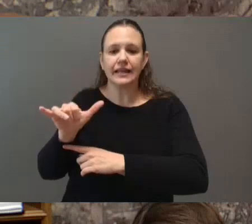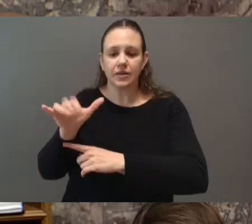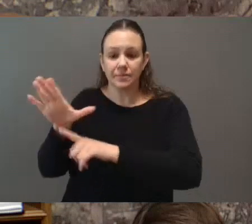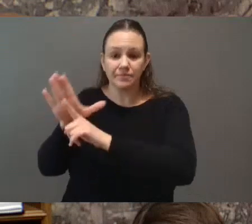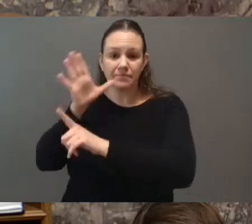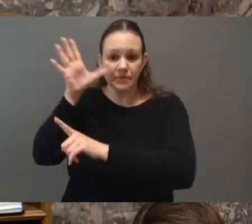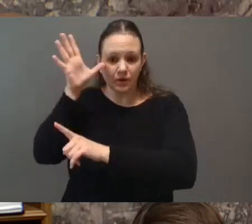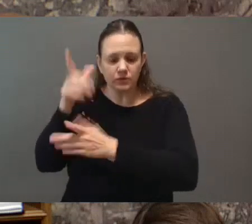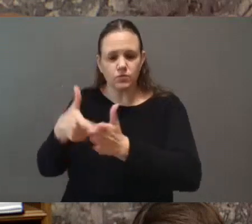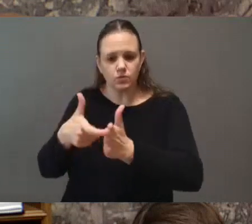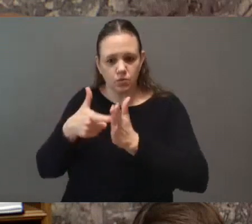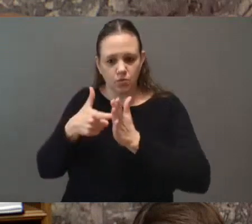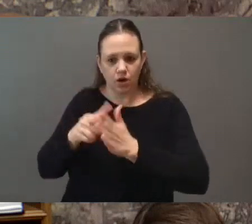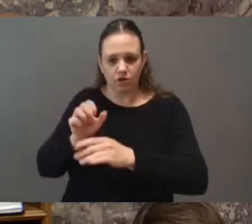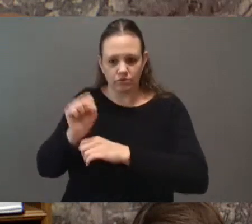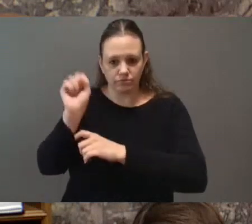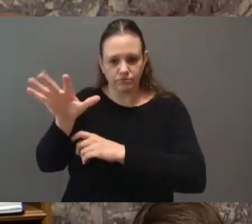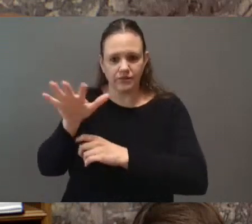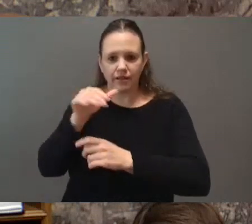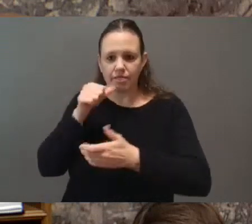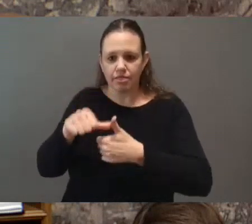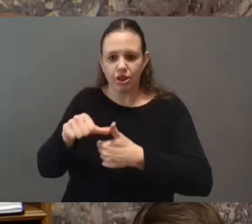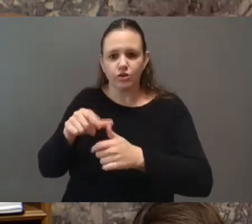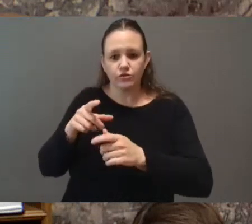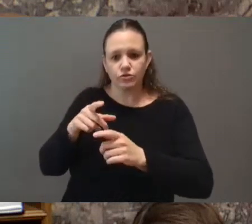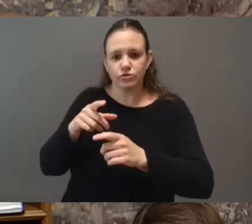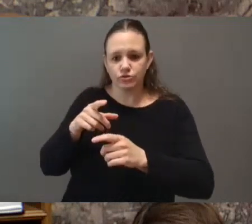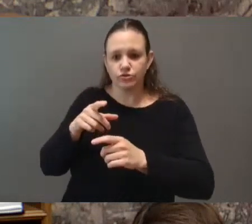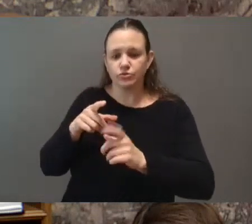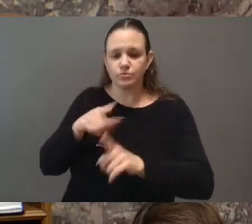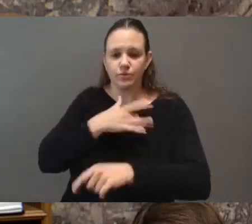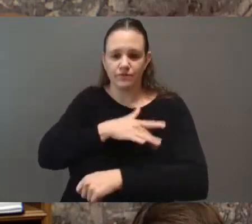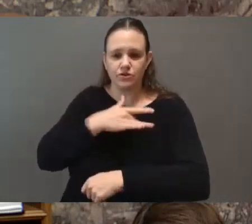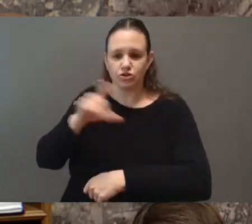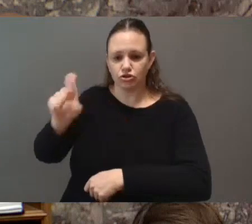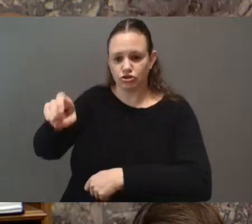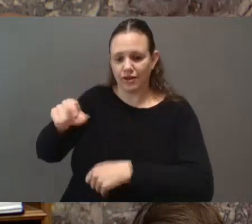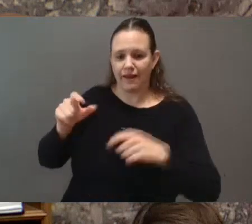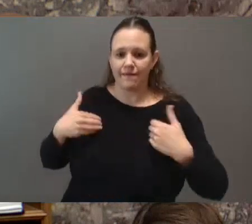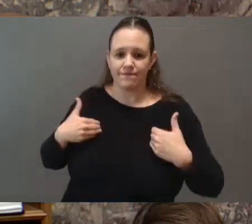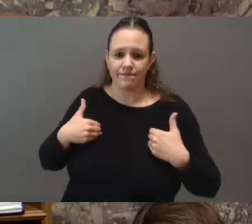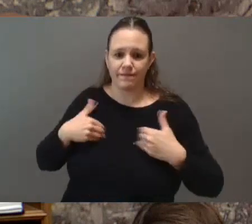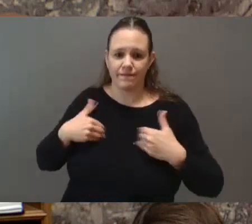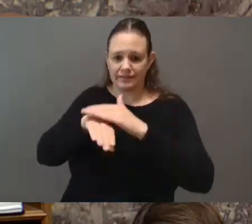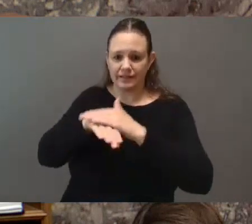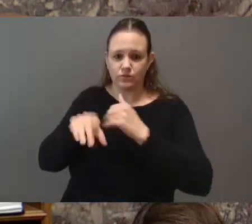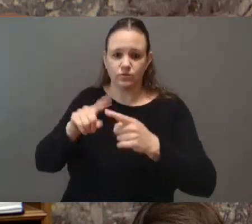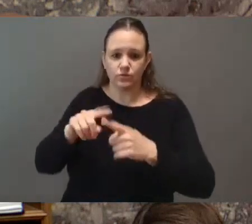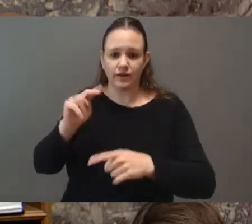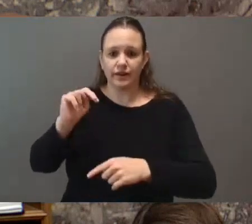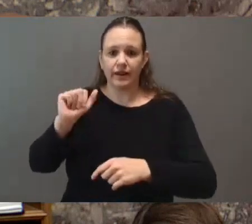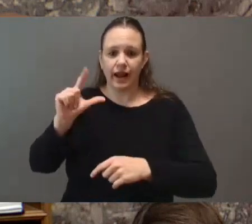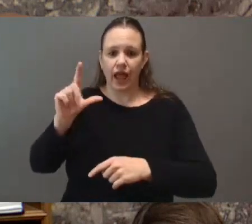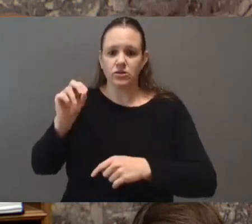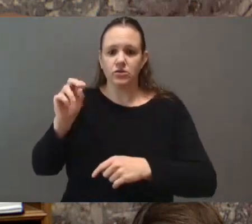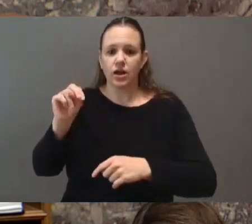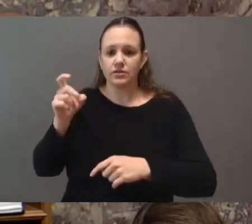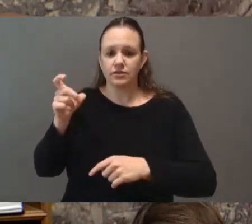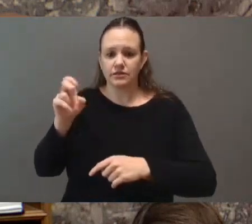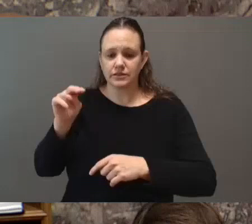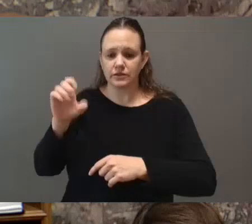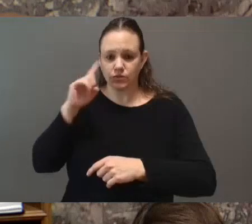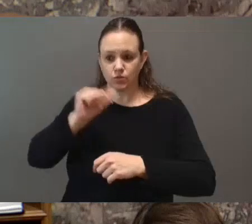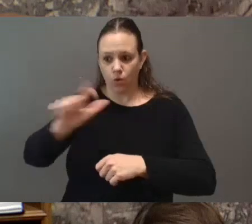free and widely available nasal naloxone, improved emergency protocols on campus, and yes,